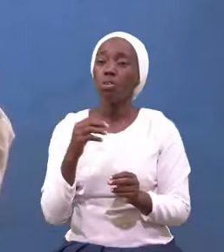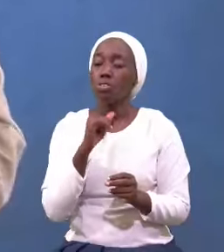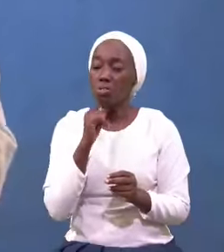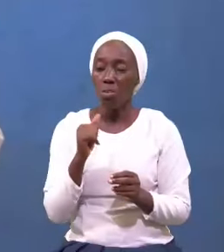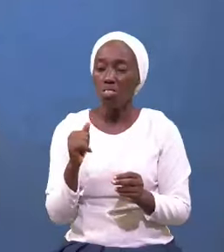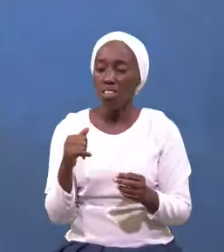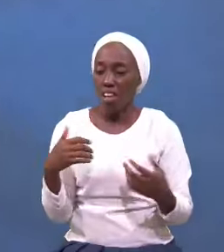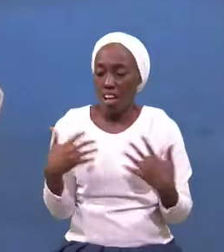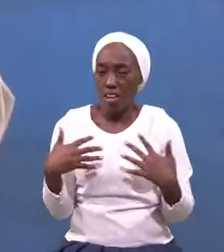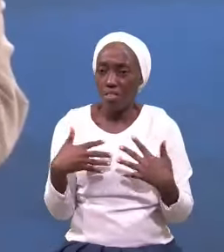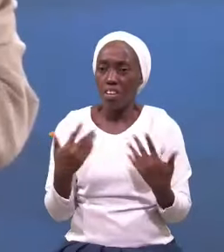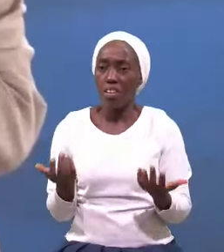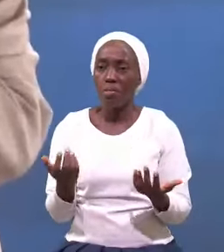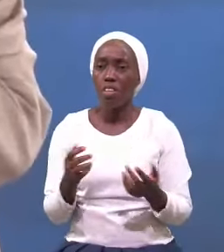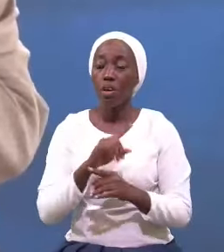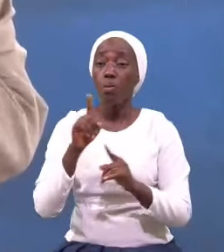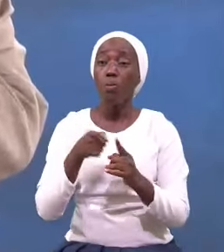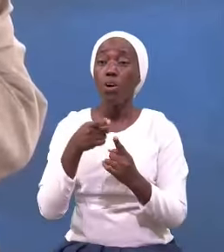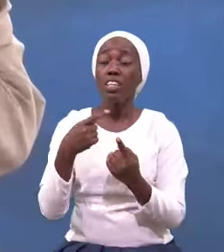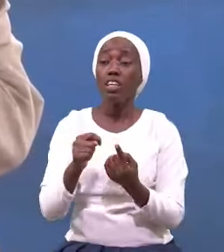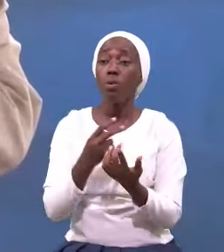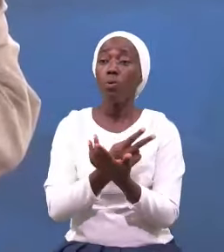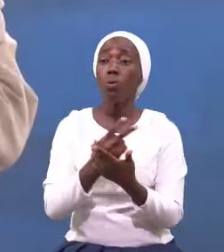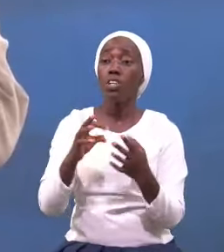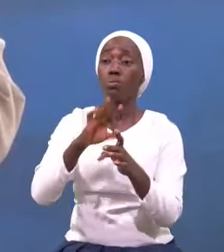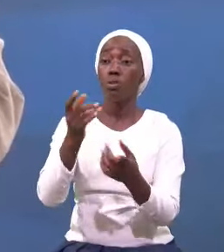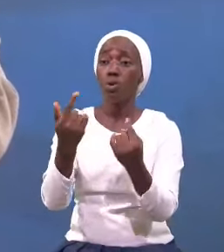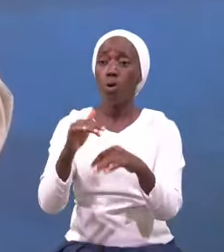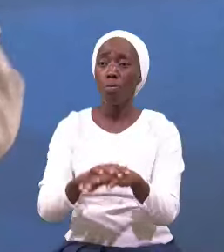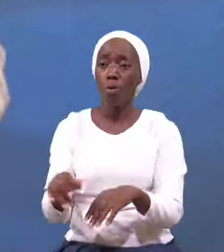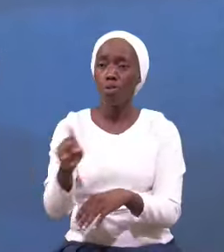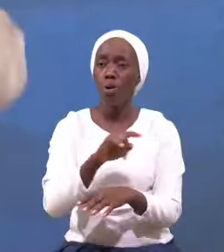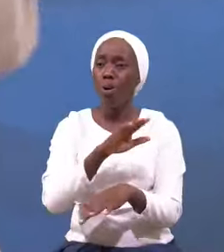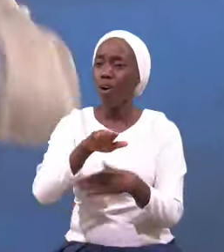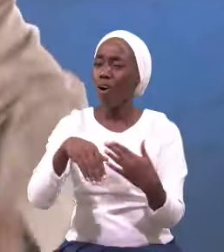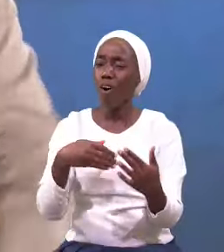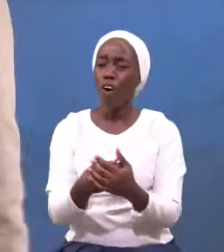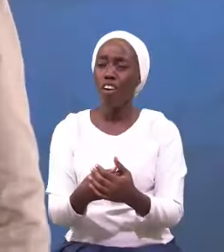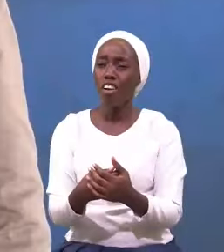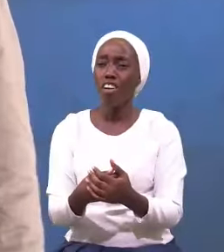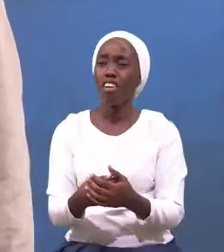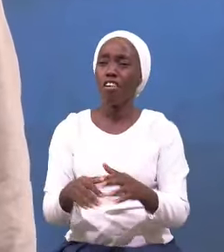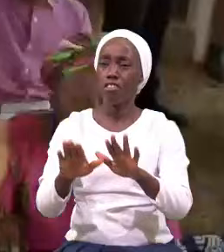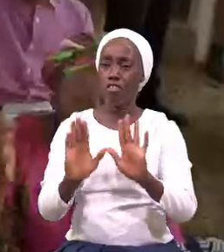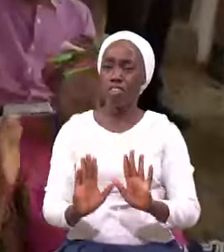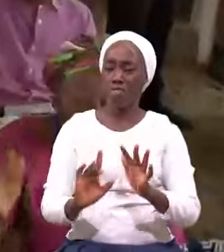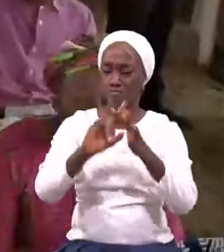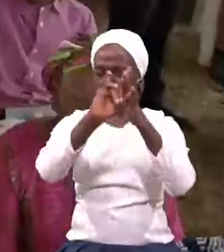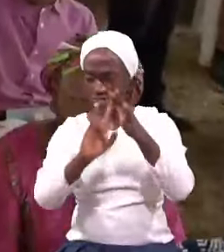afraid. When the Holy Ghost comes upon you, all fear will flee from your life.